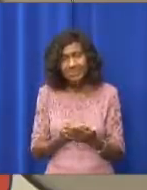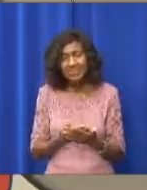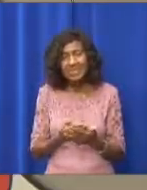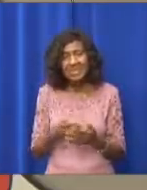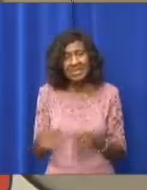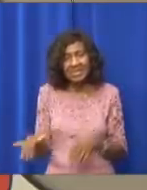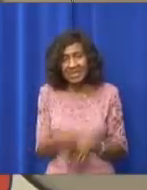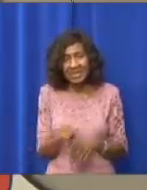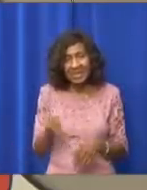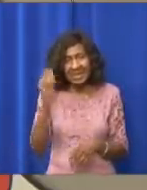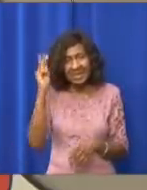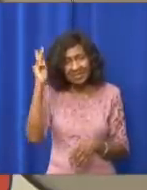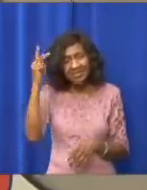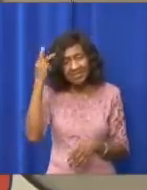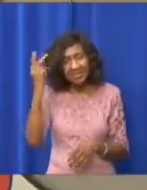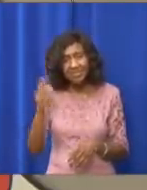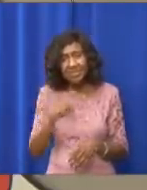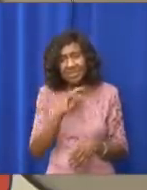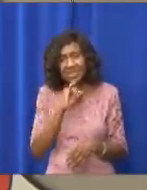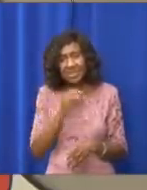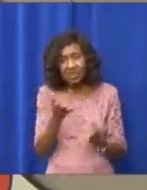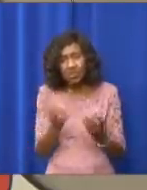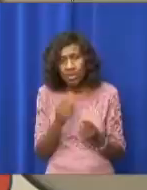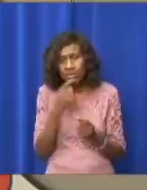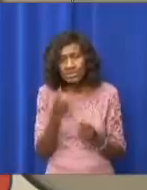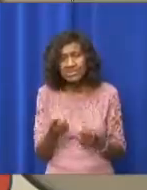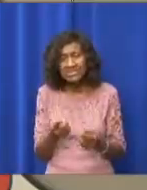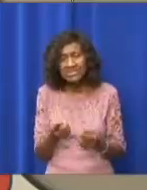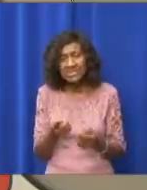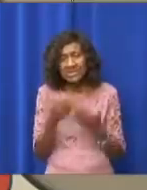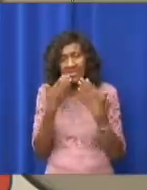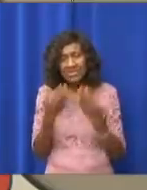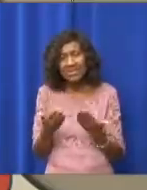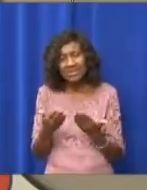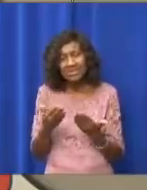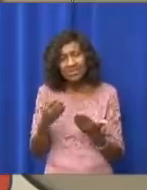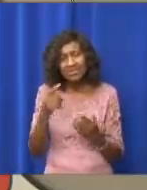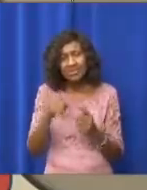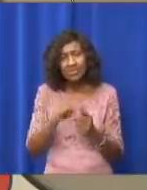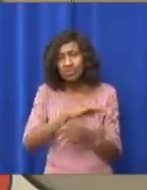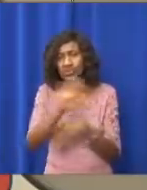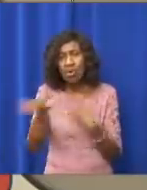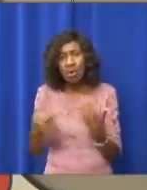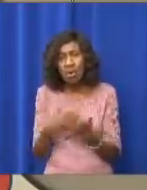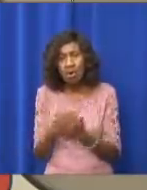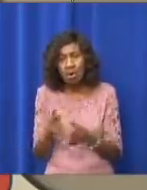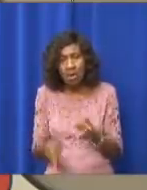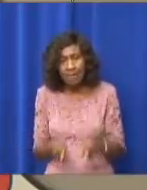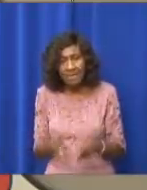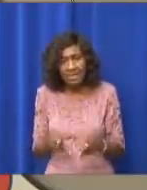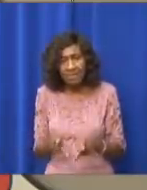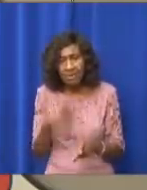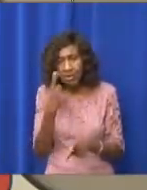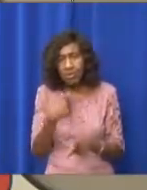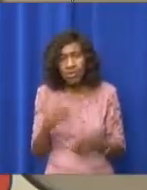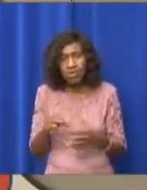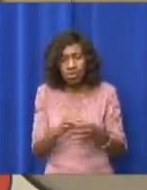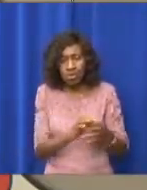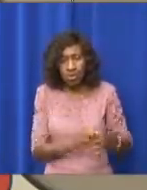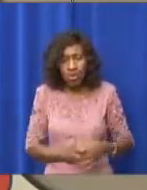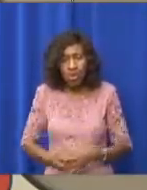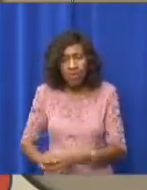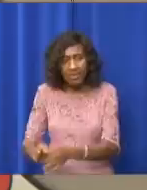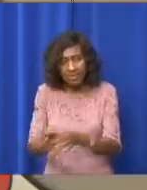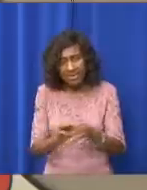say a huge thank you to everybody out there for getting us into this position, because it's thanks to all of you cooperating that we're able